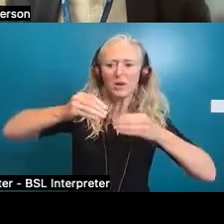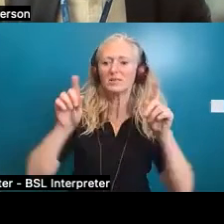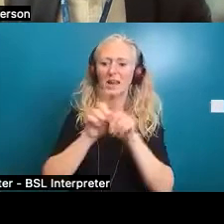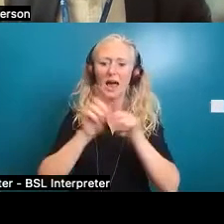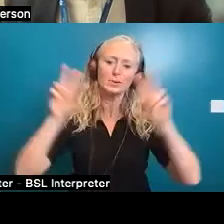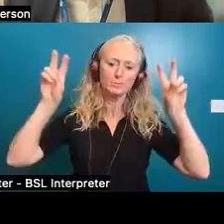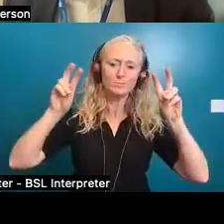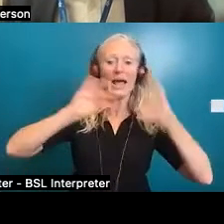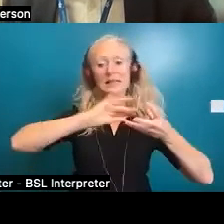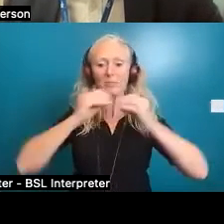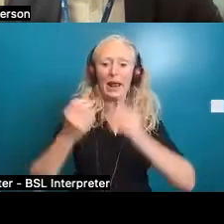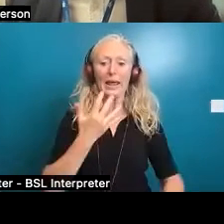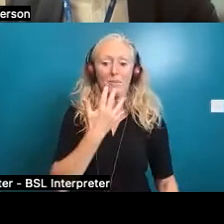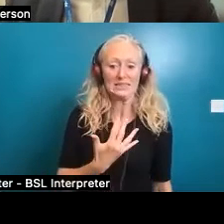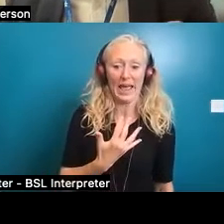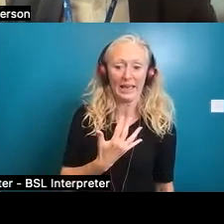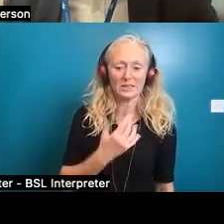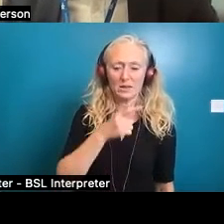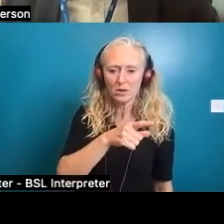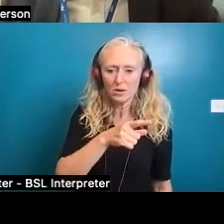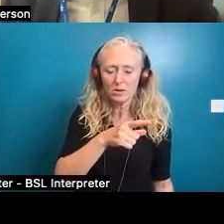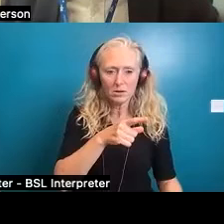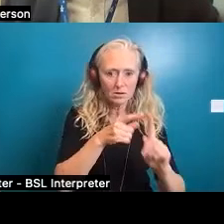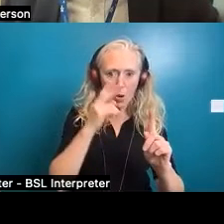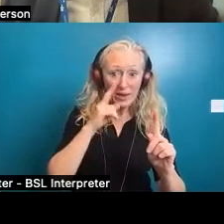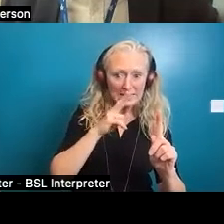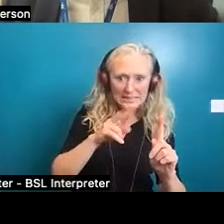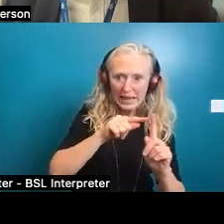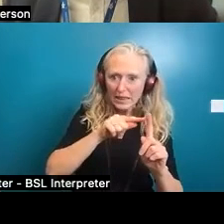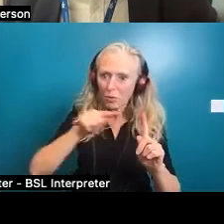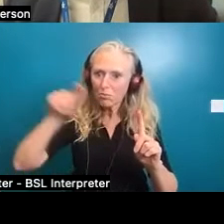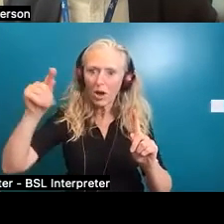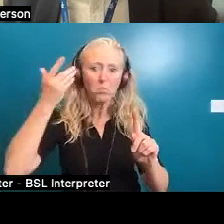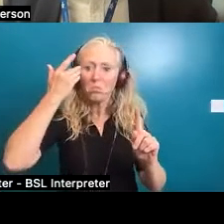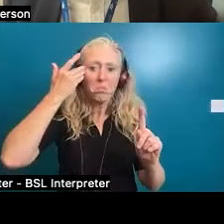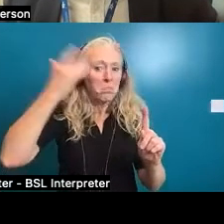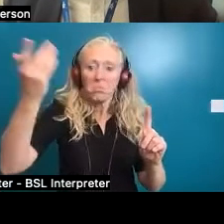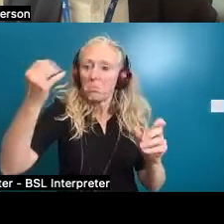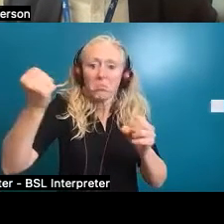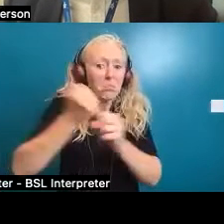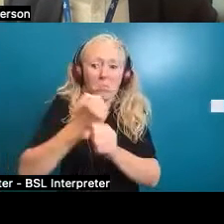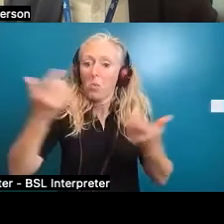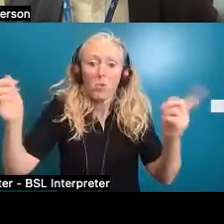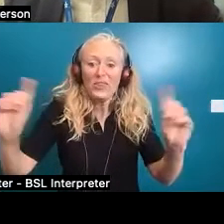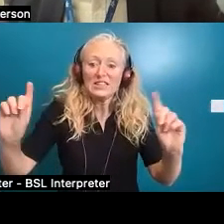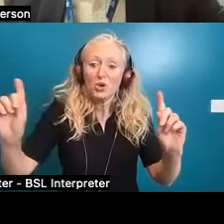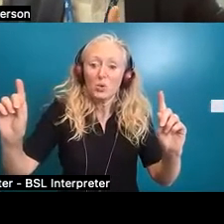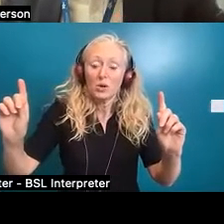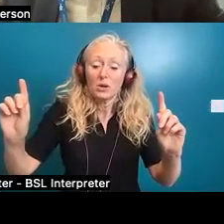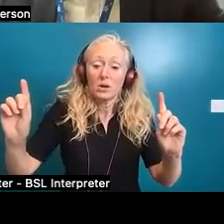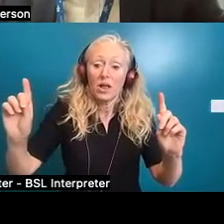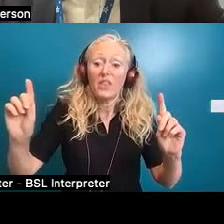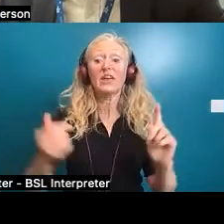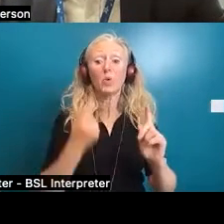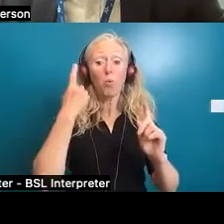they are. We don't know what they do, because there's large areas of the genome that probably is doing stuff that's